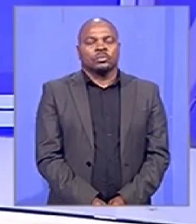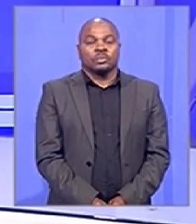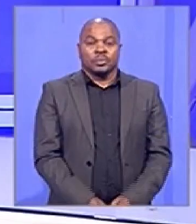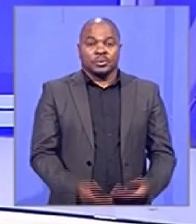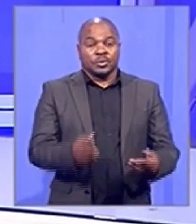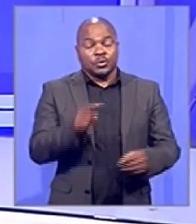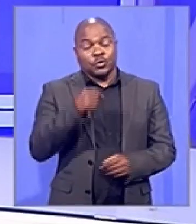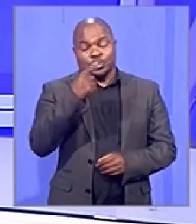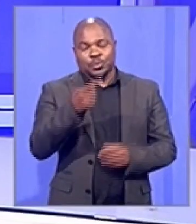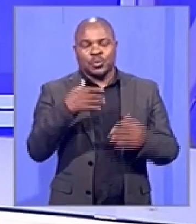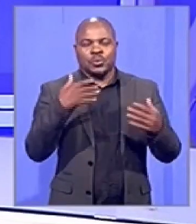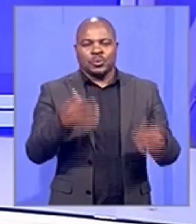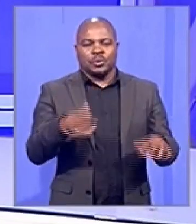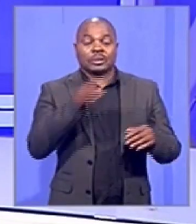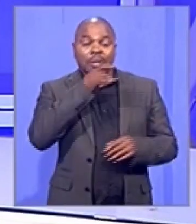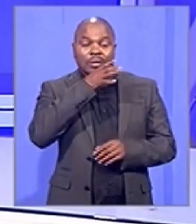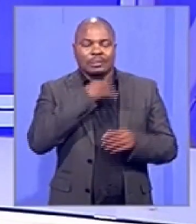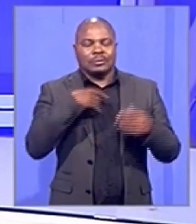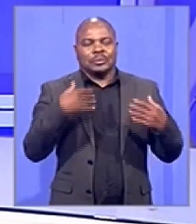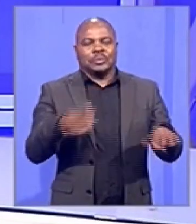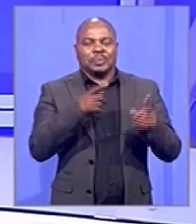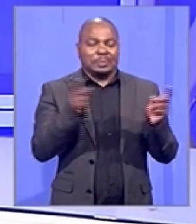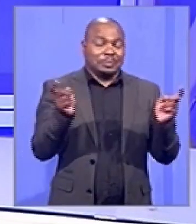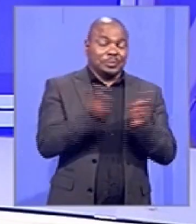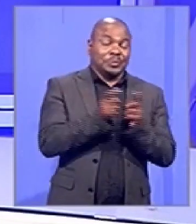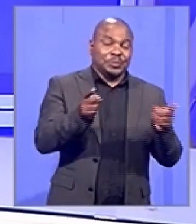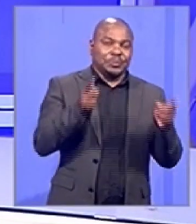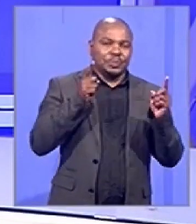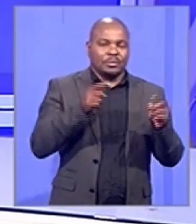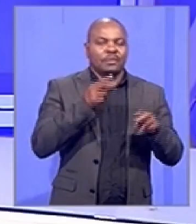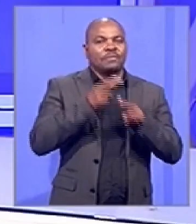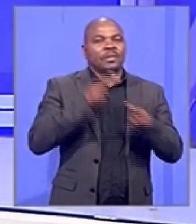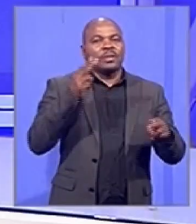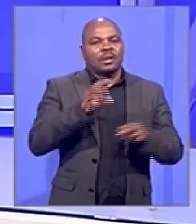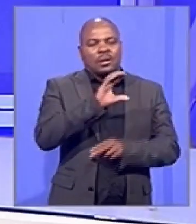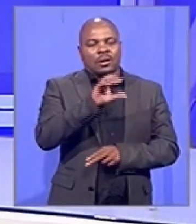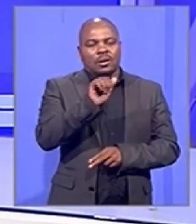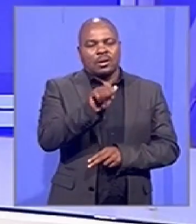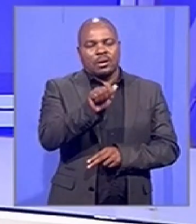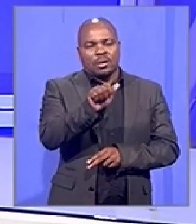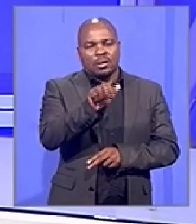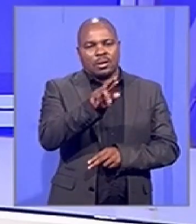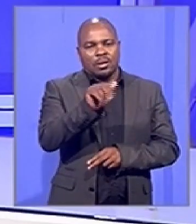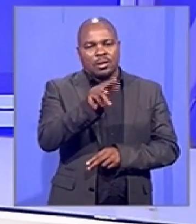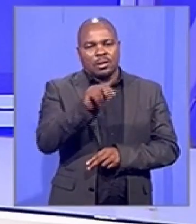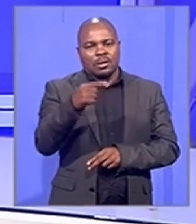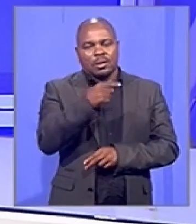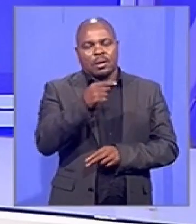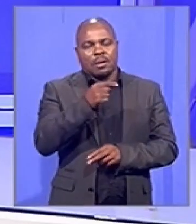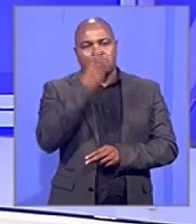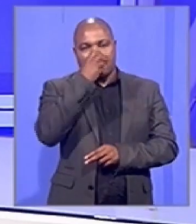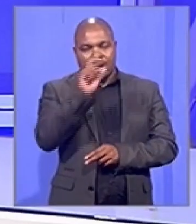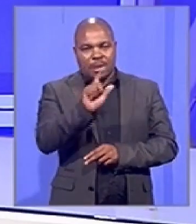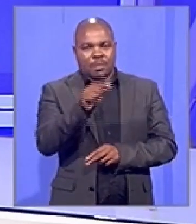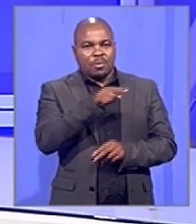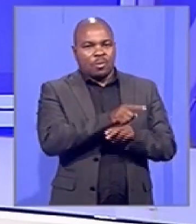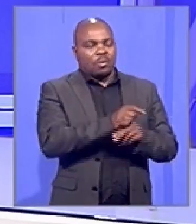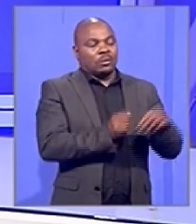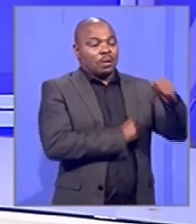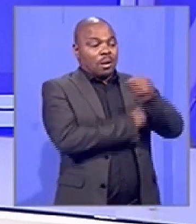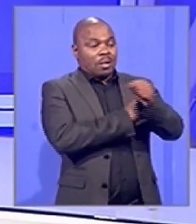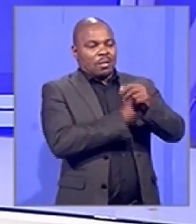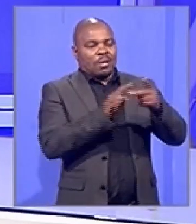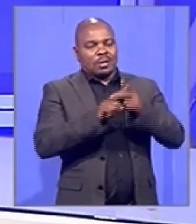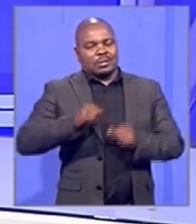Ho tla tjhakgong ho sa le molora ka moqebelo papadi ya makgaolakgang mohopeng wa Carling Black Label pakeng tsa TS Galaxy le Stellenbosch